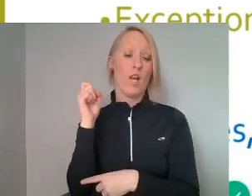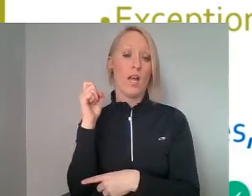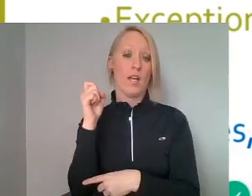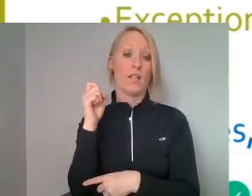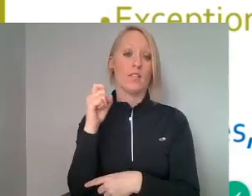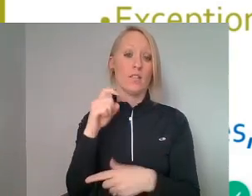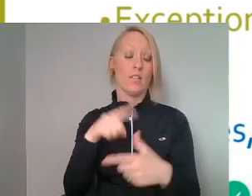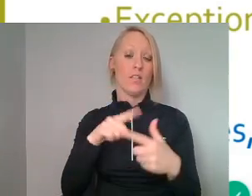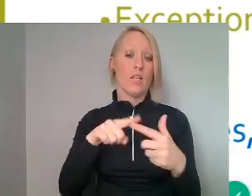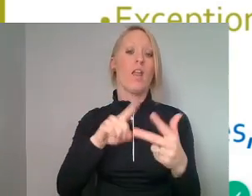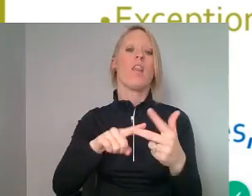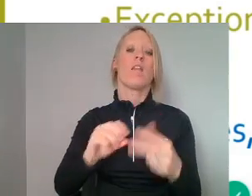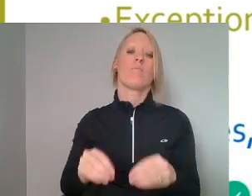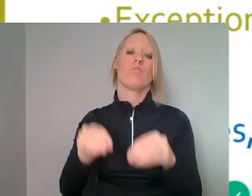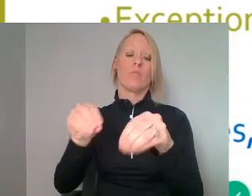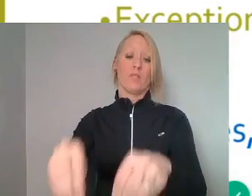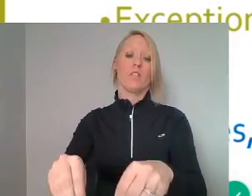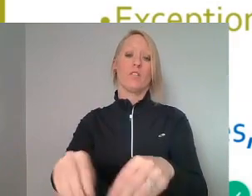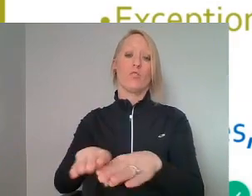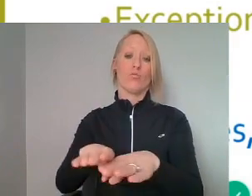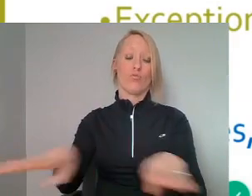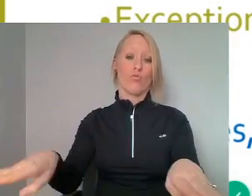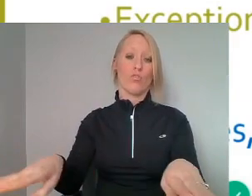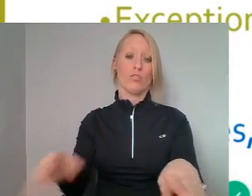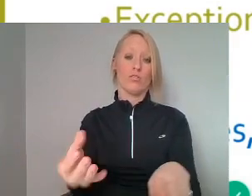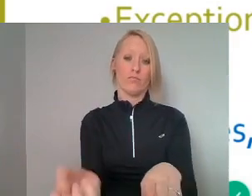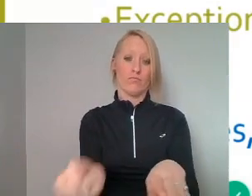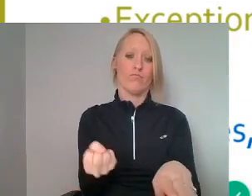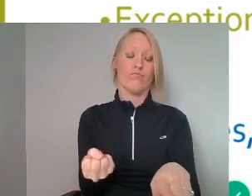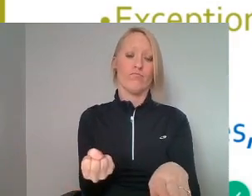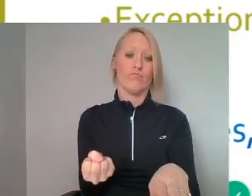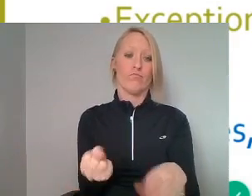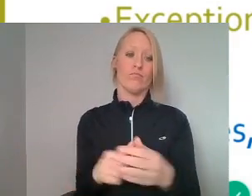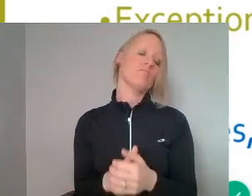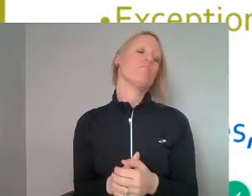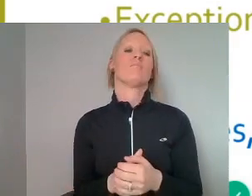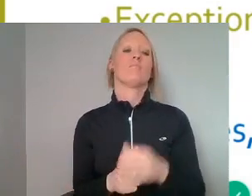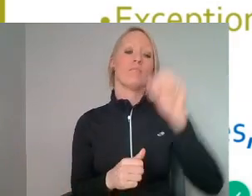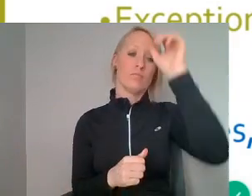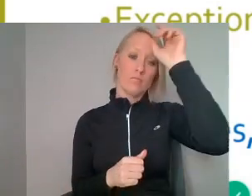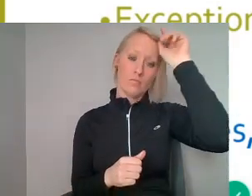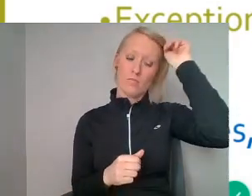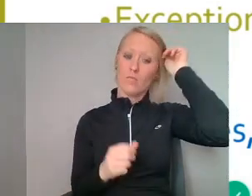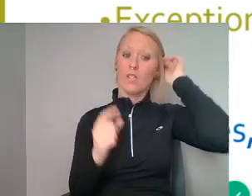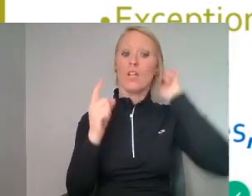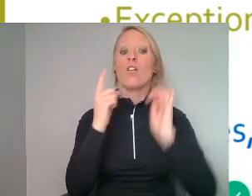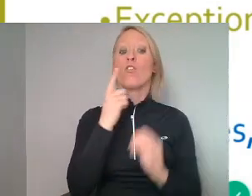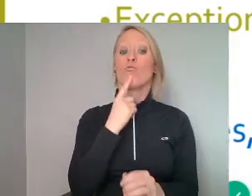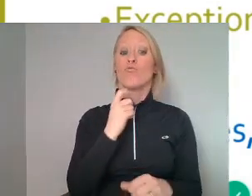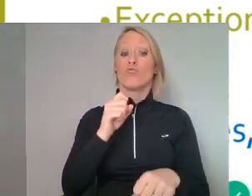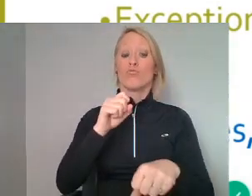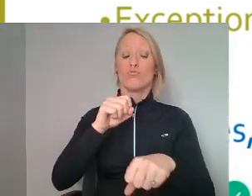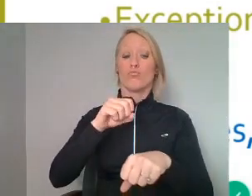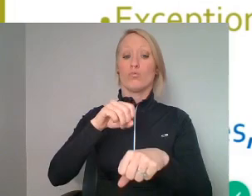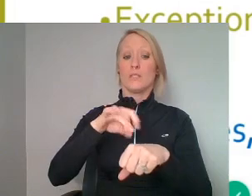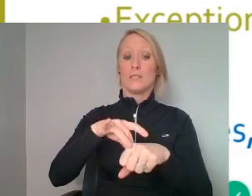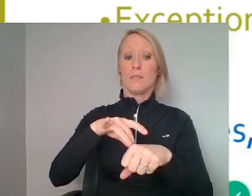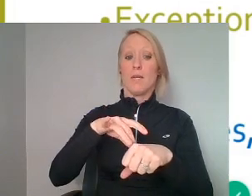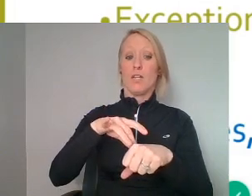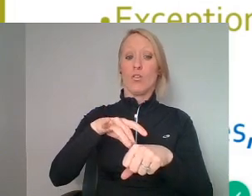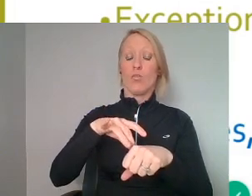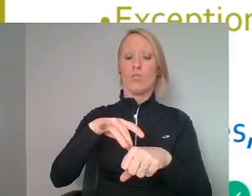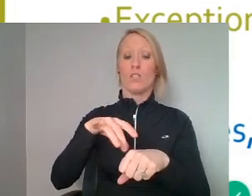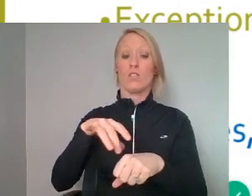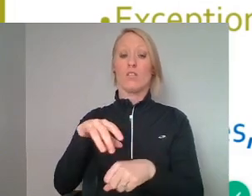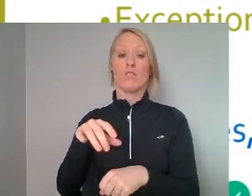them. And then you have exceptions. Tomatoes and avocados would prefer to live out on your counter than going into the fridge. They ripen up a lot